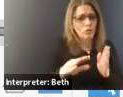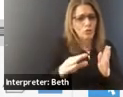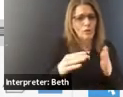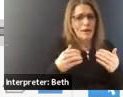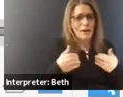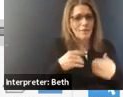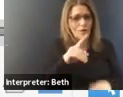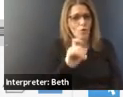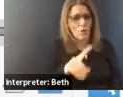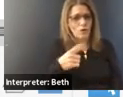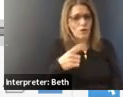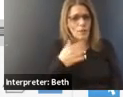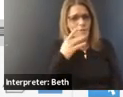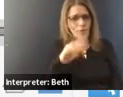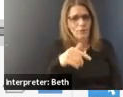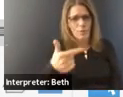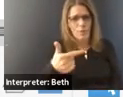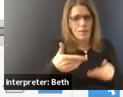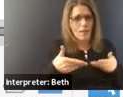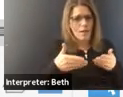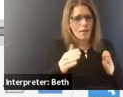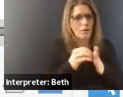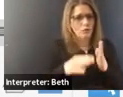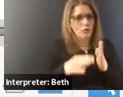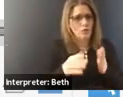go. Okay.